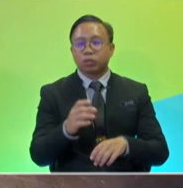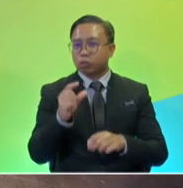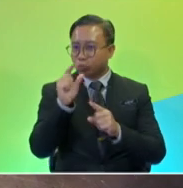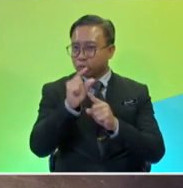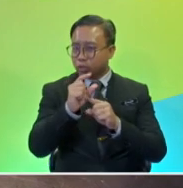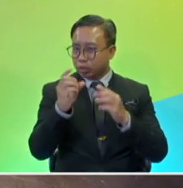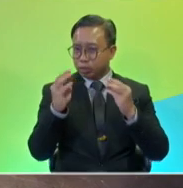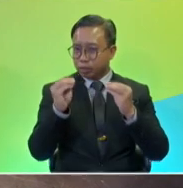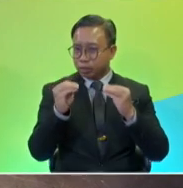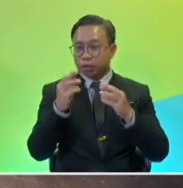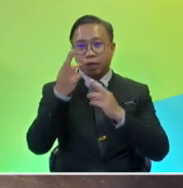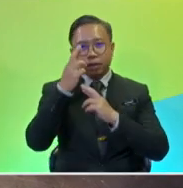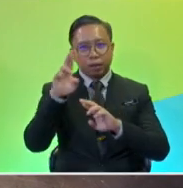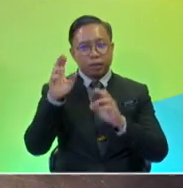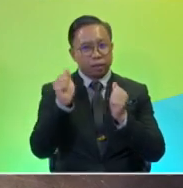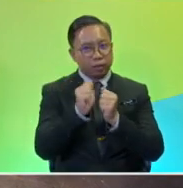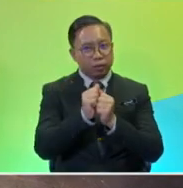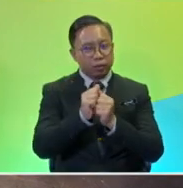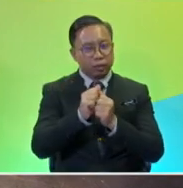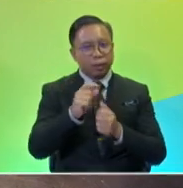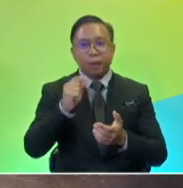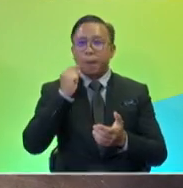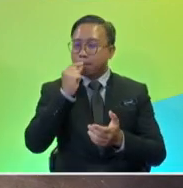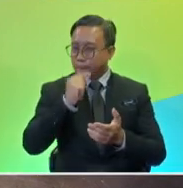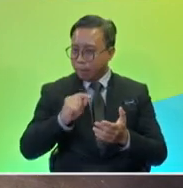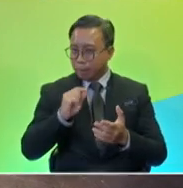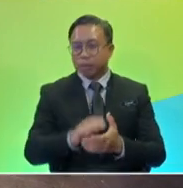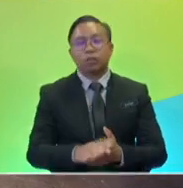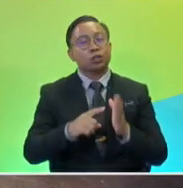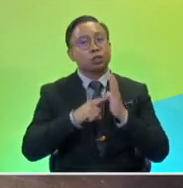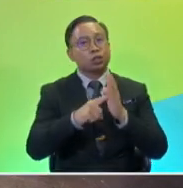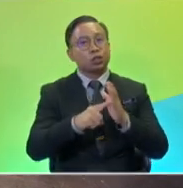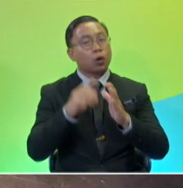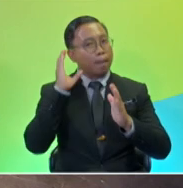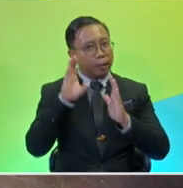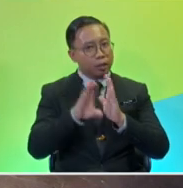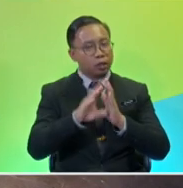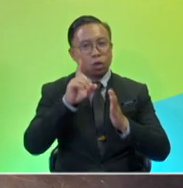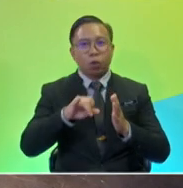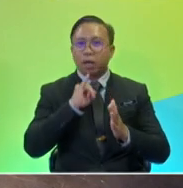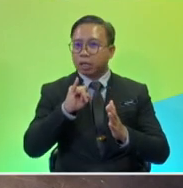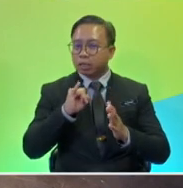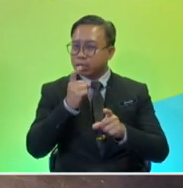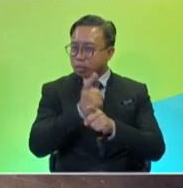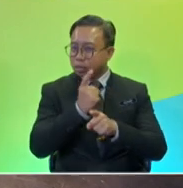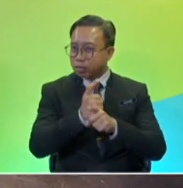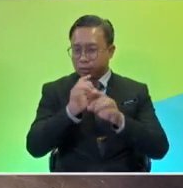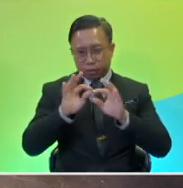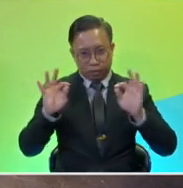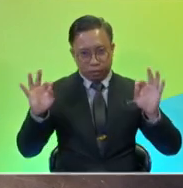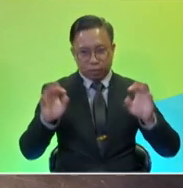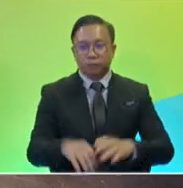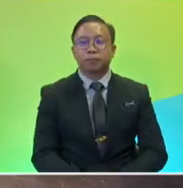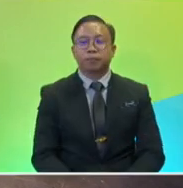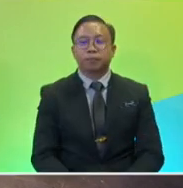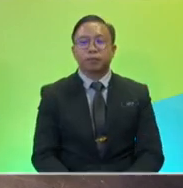ready with your pen. Okay, when I'm going to show you this picture, you're going to see what is the correct sentence that matches the picture. And you're going